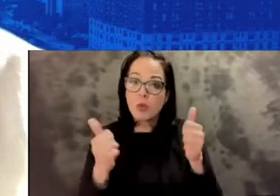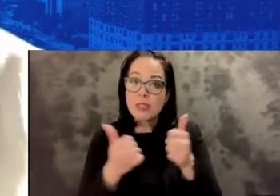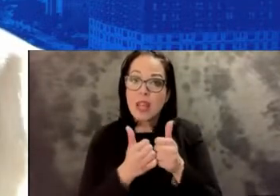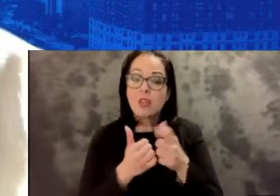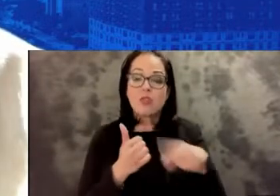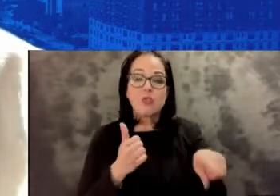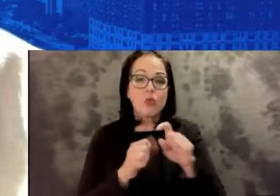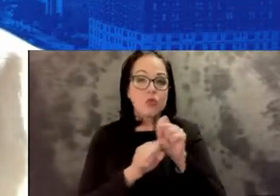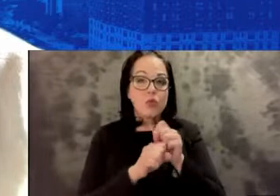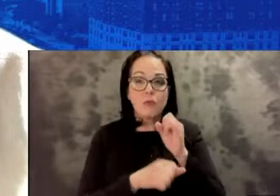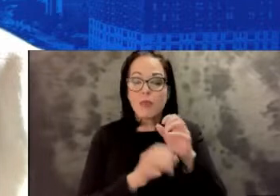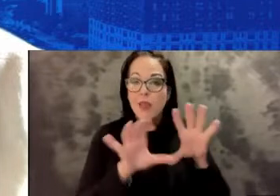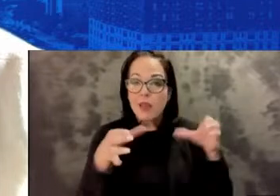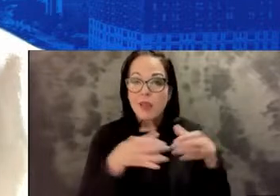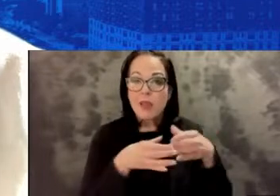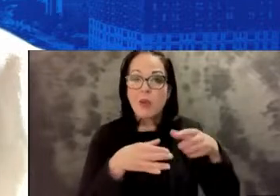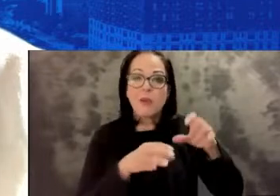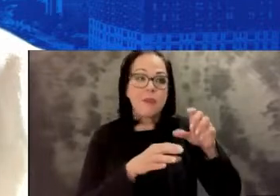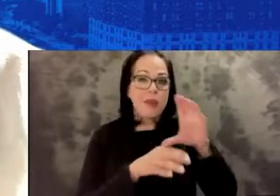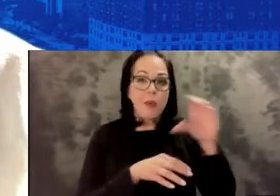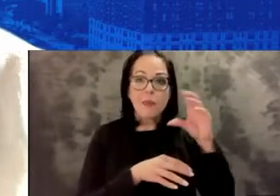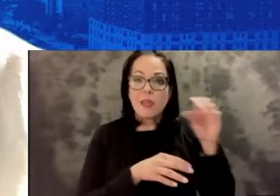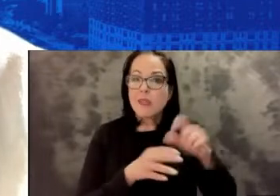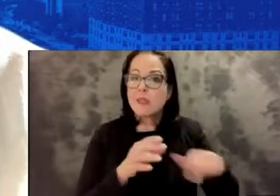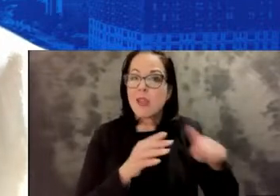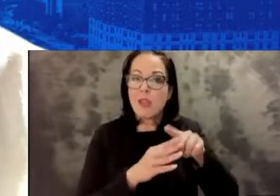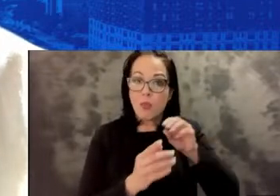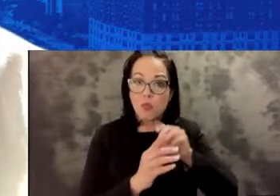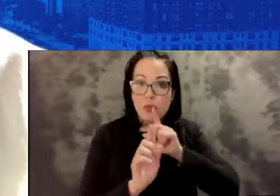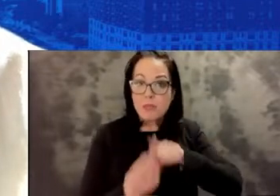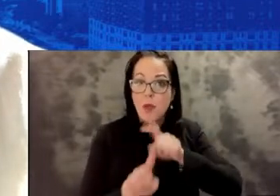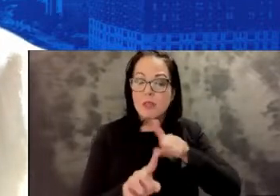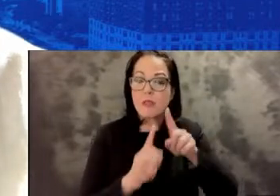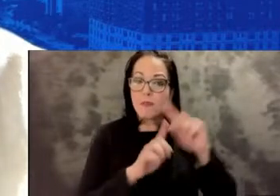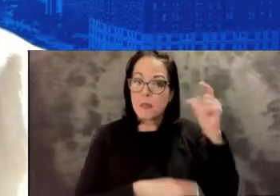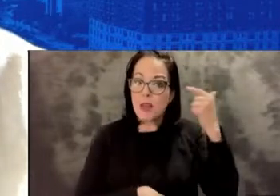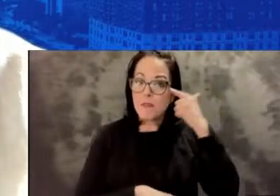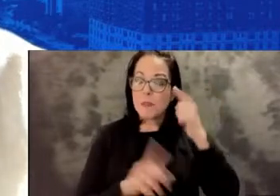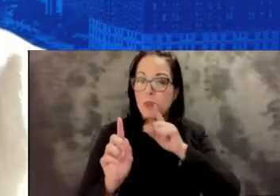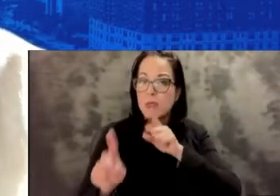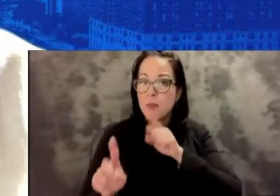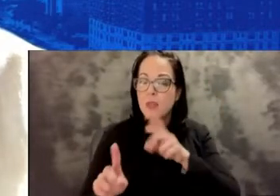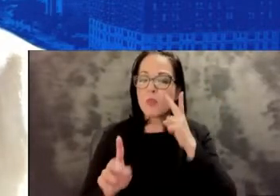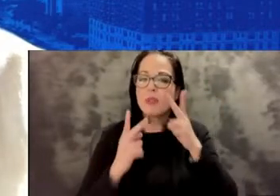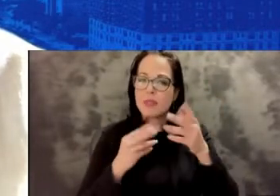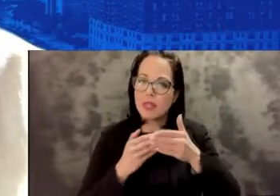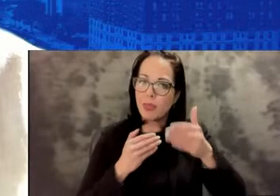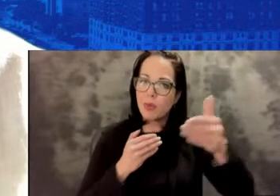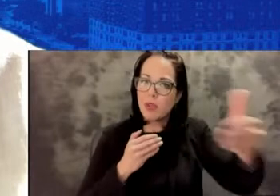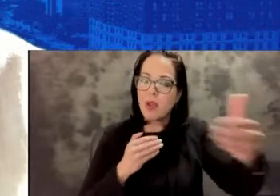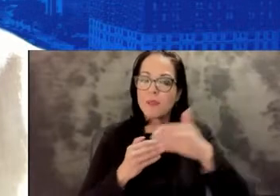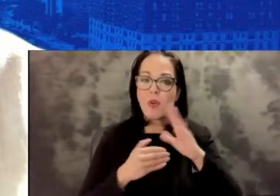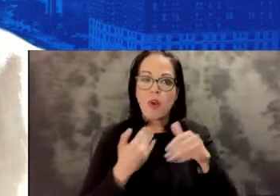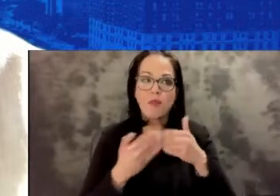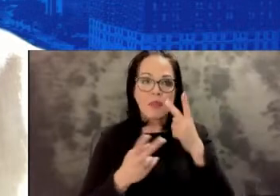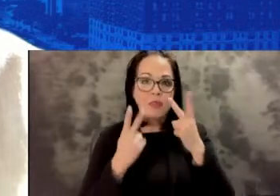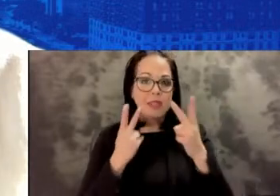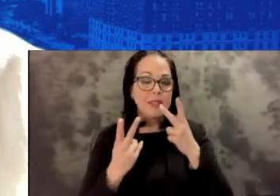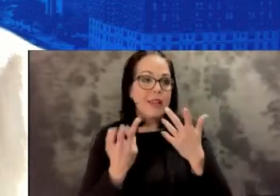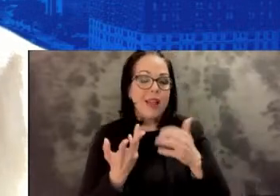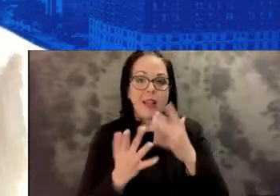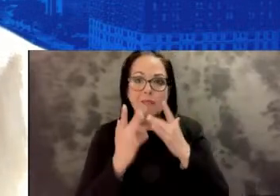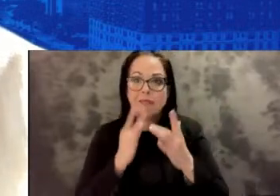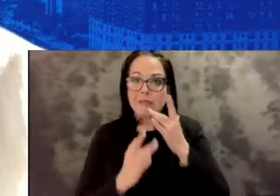work together to influence the government's pandemic response, which we have seen throughout this response in terms of the lack of paid sick